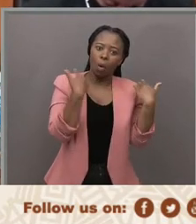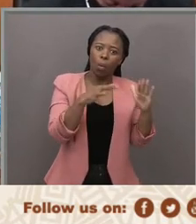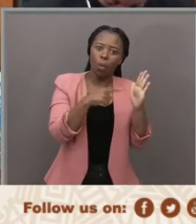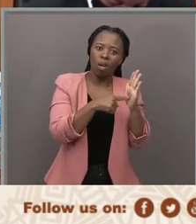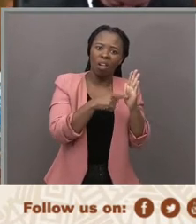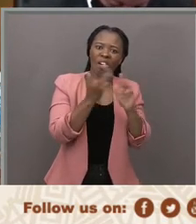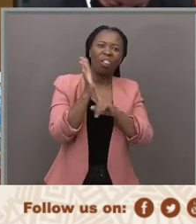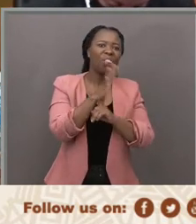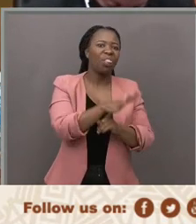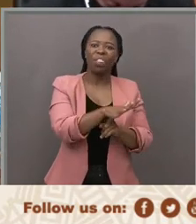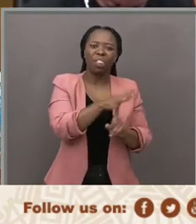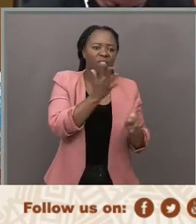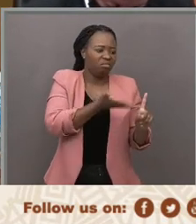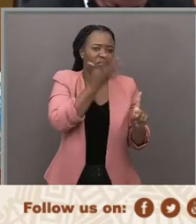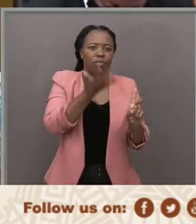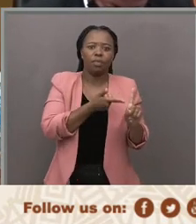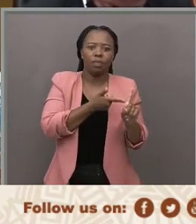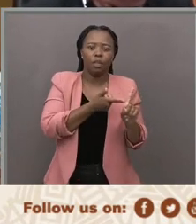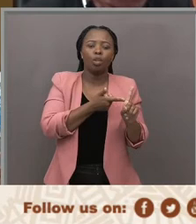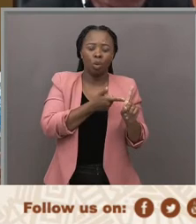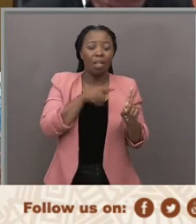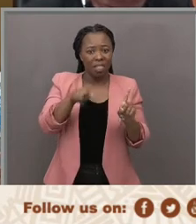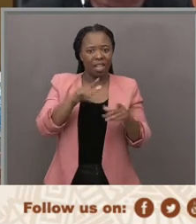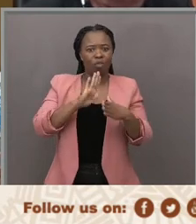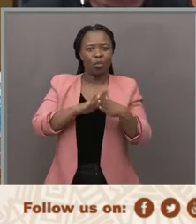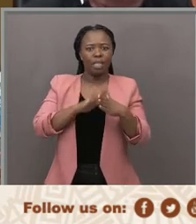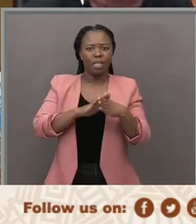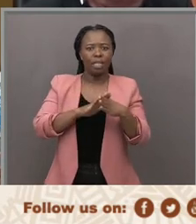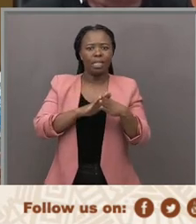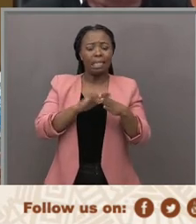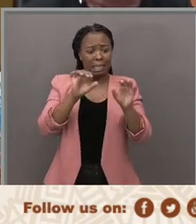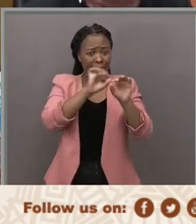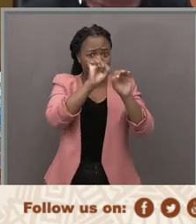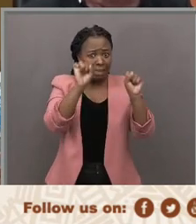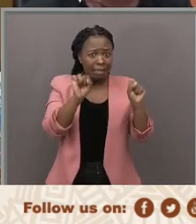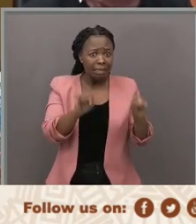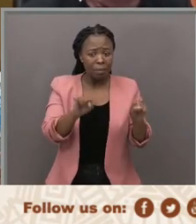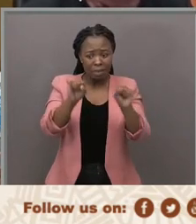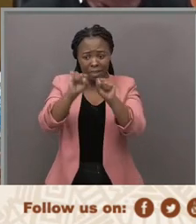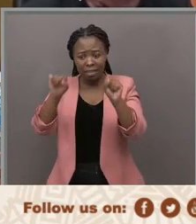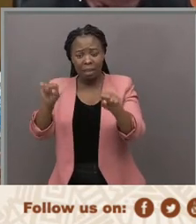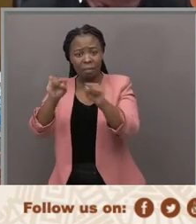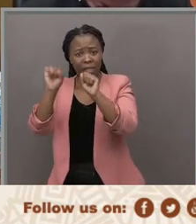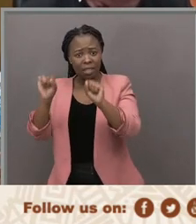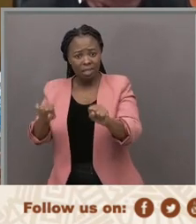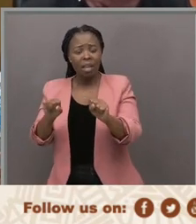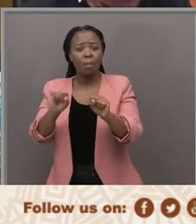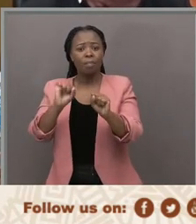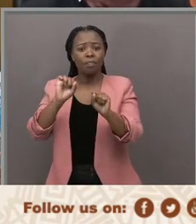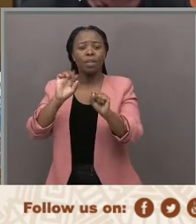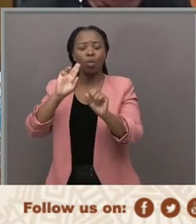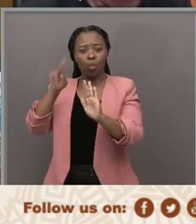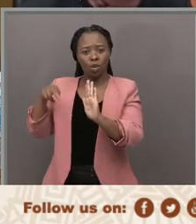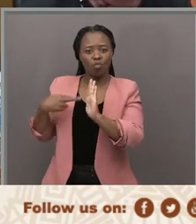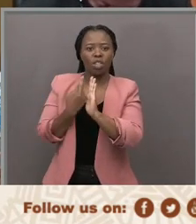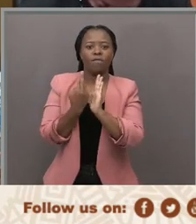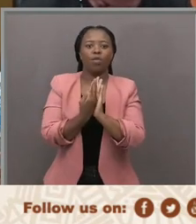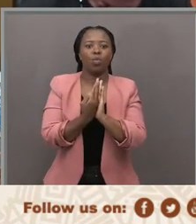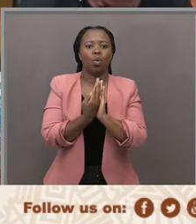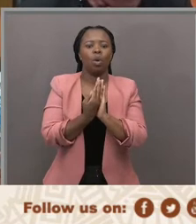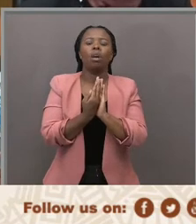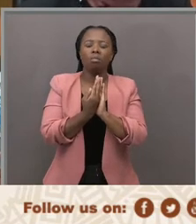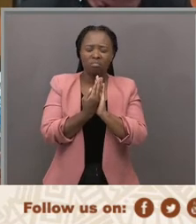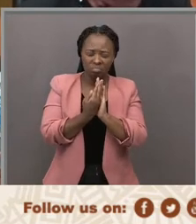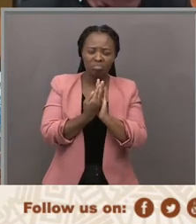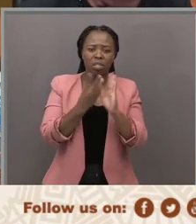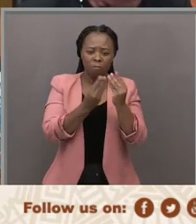efficacy. And for that reason, we are reviewing all these systems to strengthen prevention, detection, investigation, and resolution